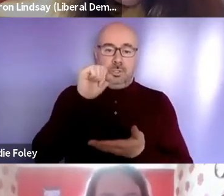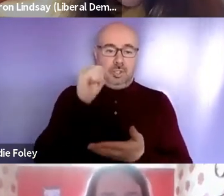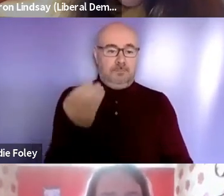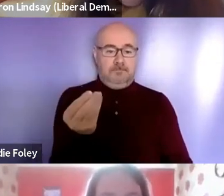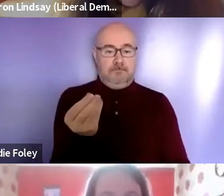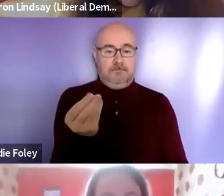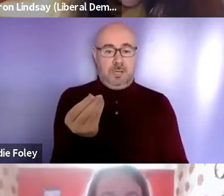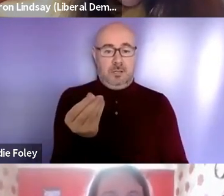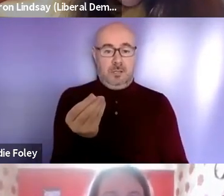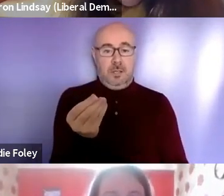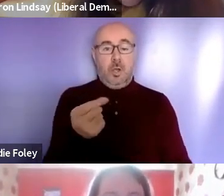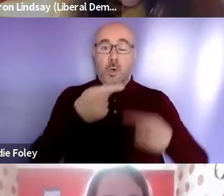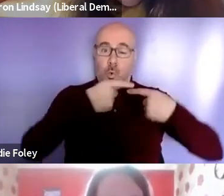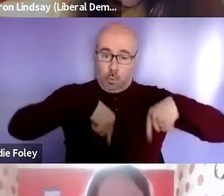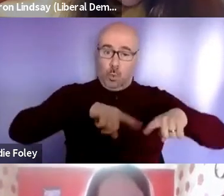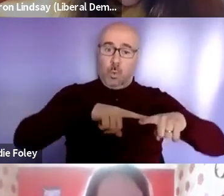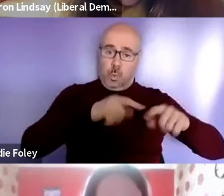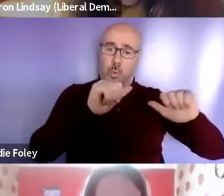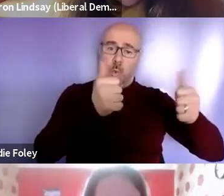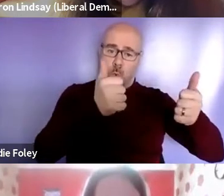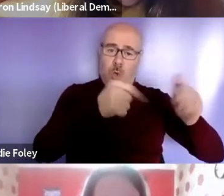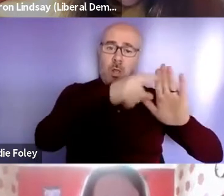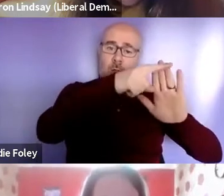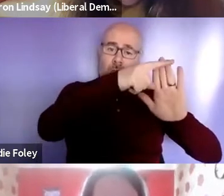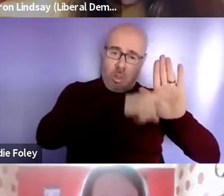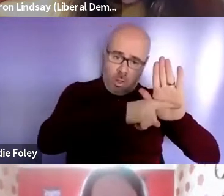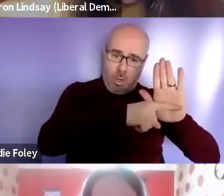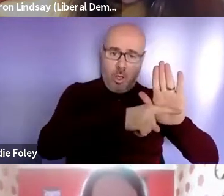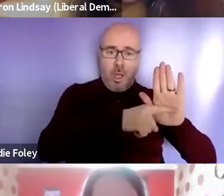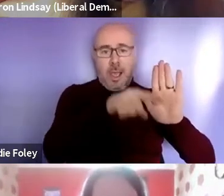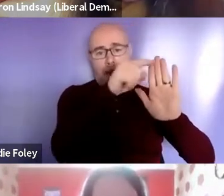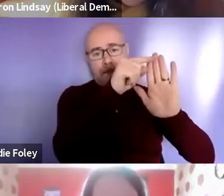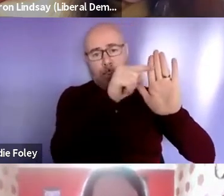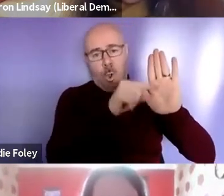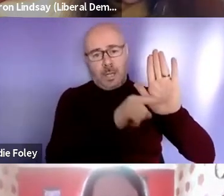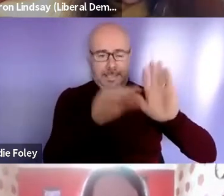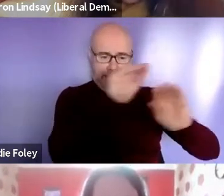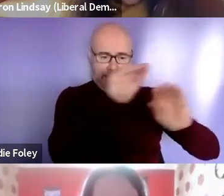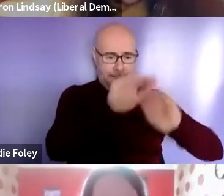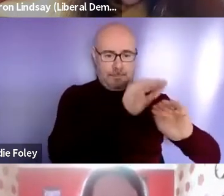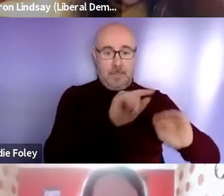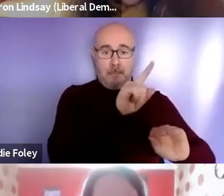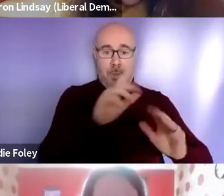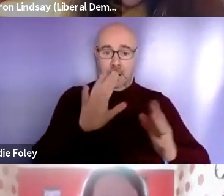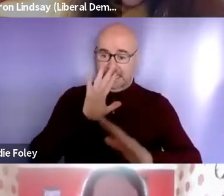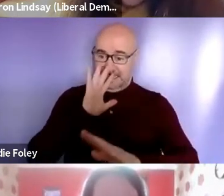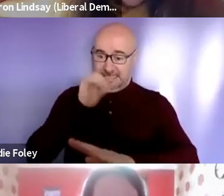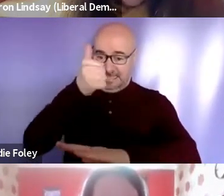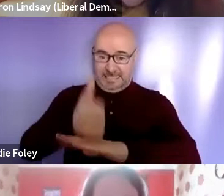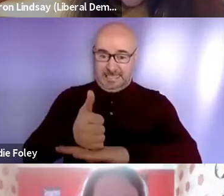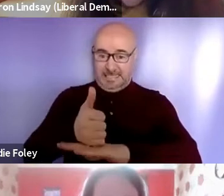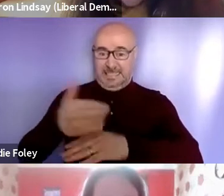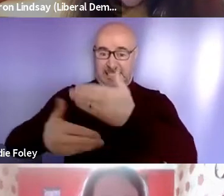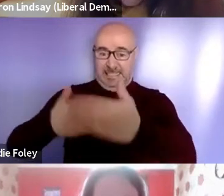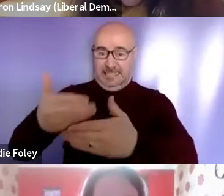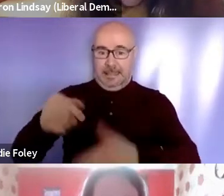pretty good at legislation, we are pretty good at policy. It's implementation where we fall down. And that's about cultures. I hope we